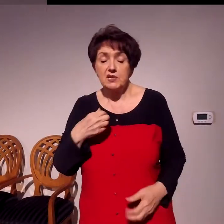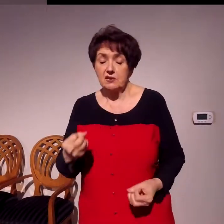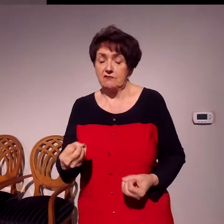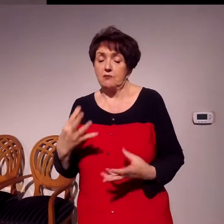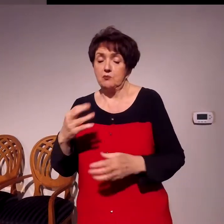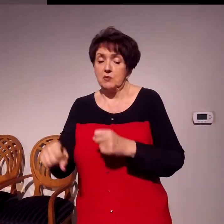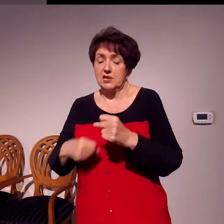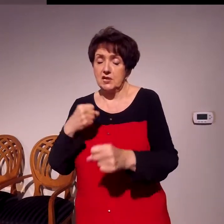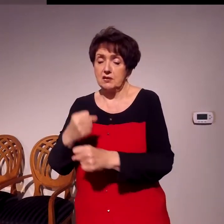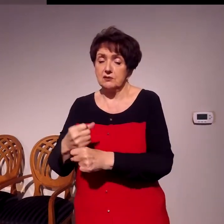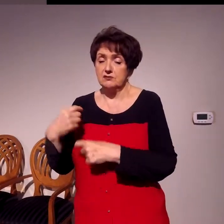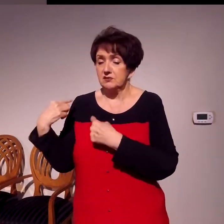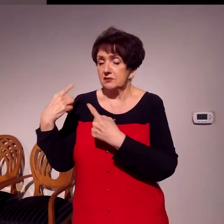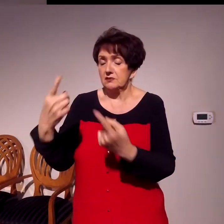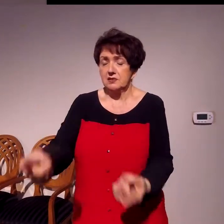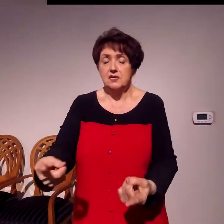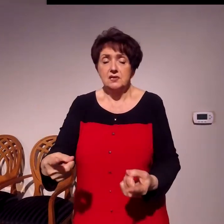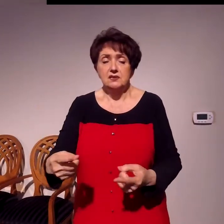years,